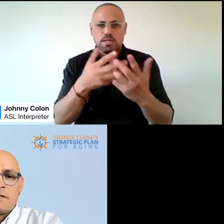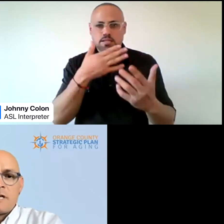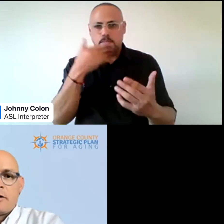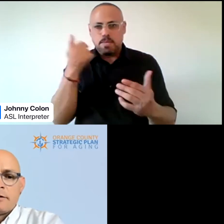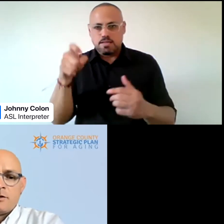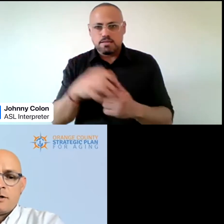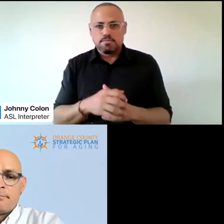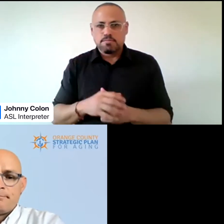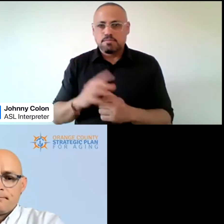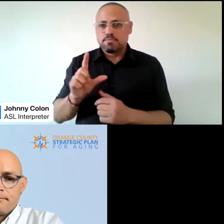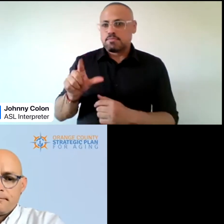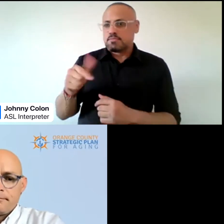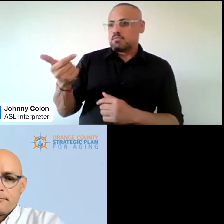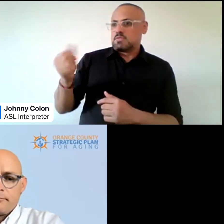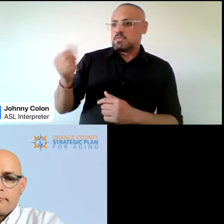turn the time back over to Jim.